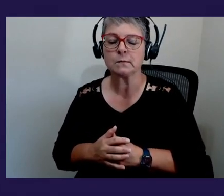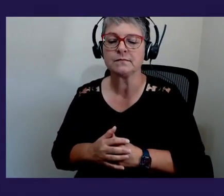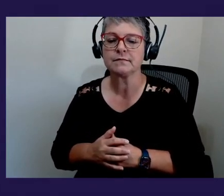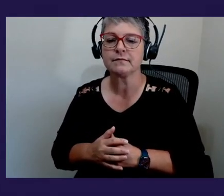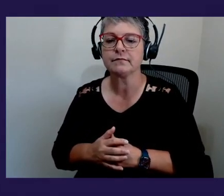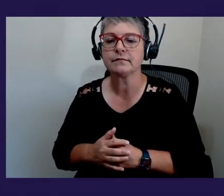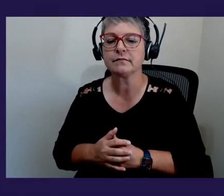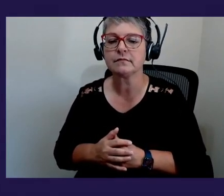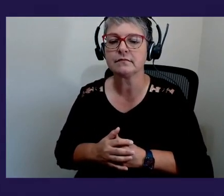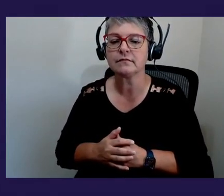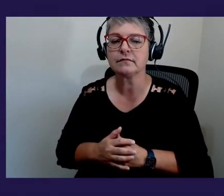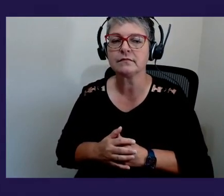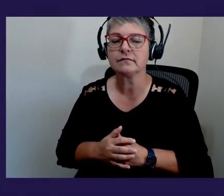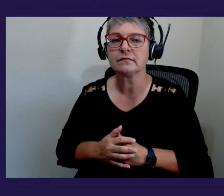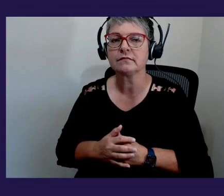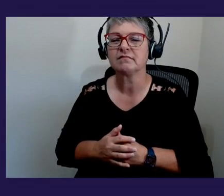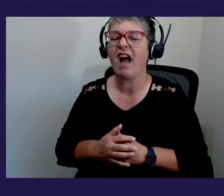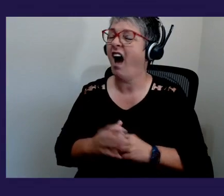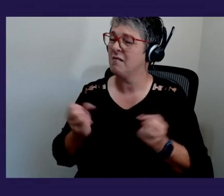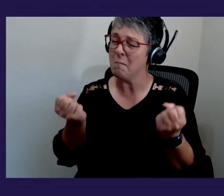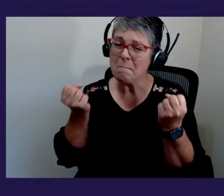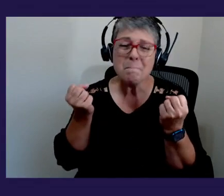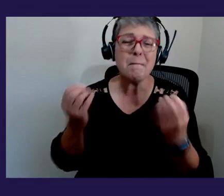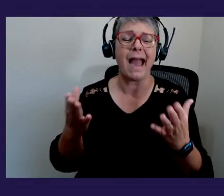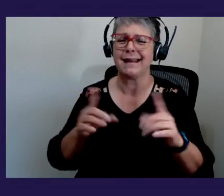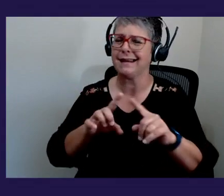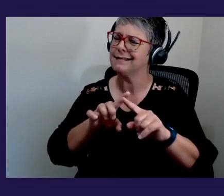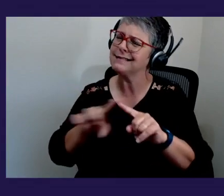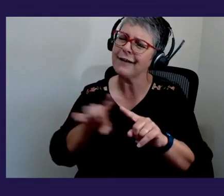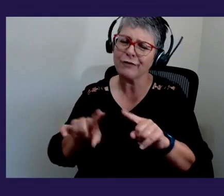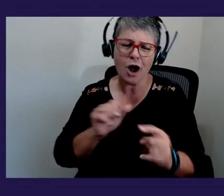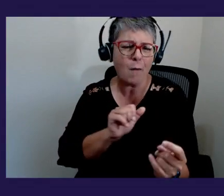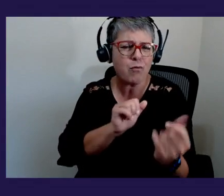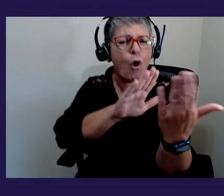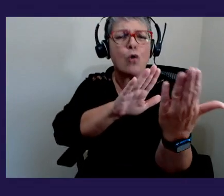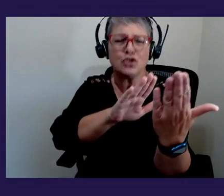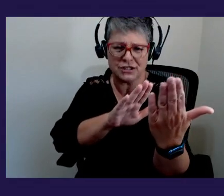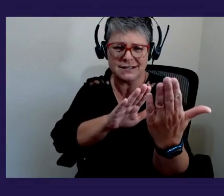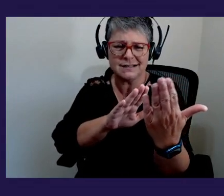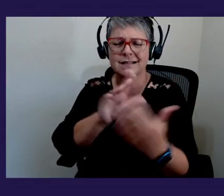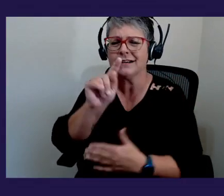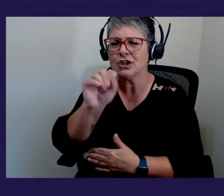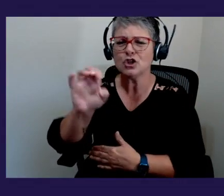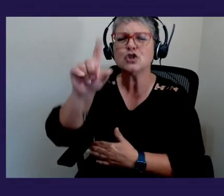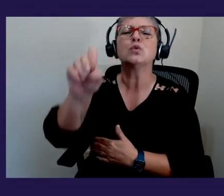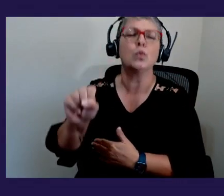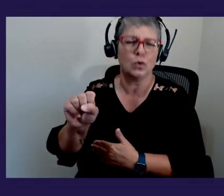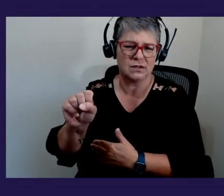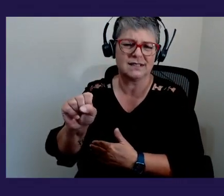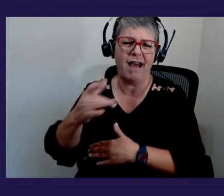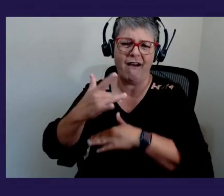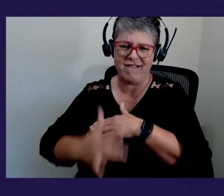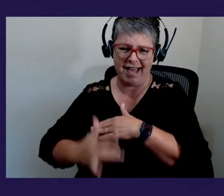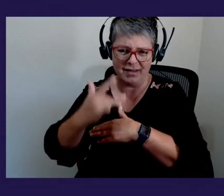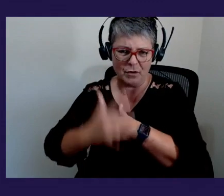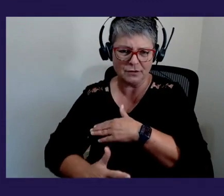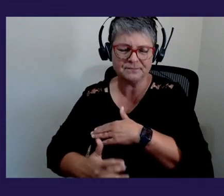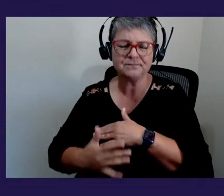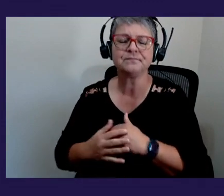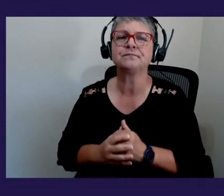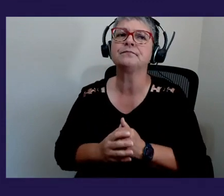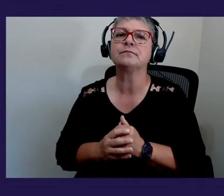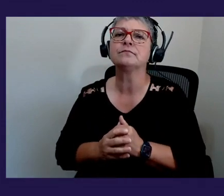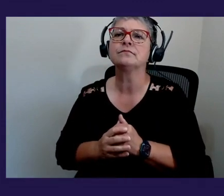we've seen that there are a lot of interventions out there. And Annie, I hope this is not your takeaway, but I think that